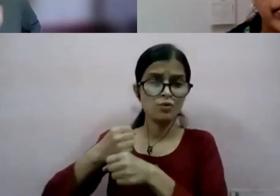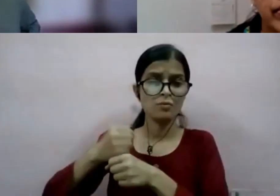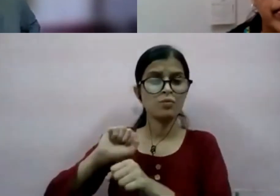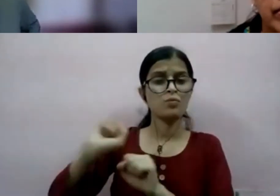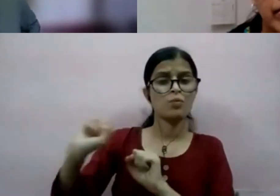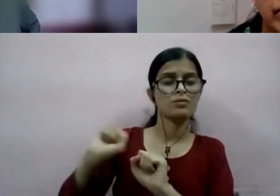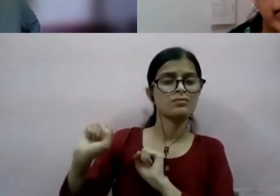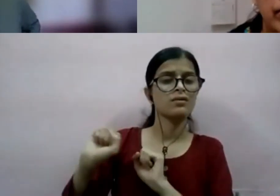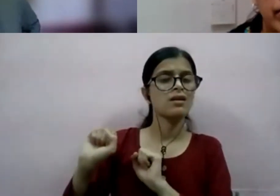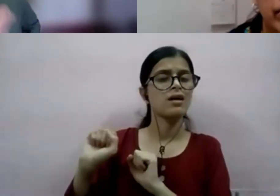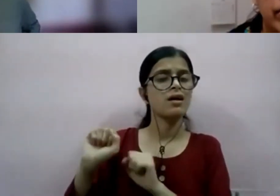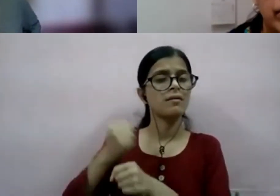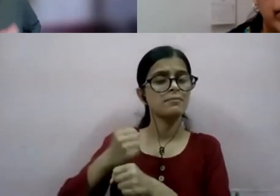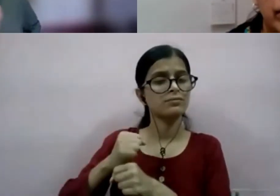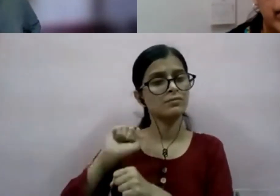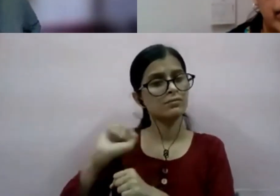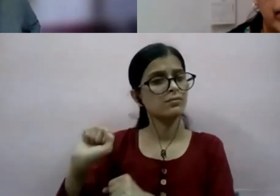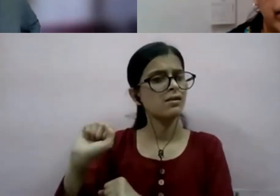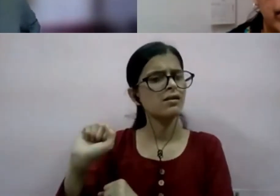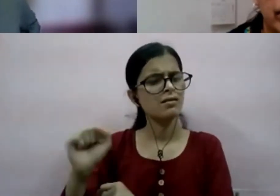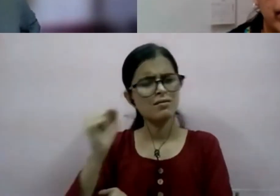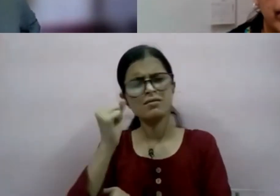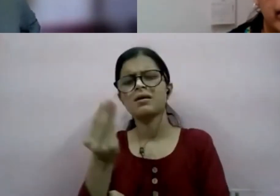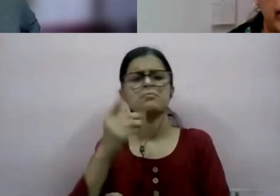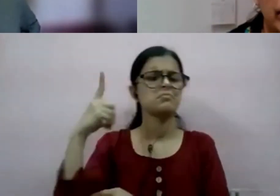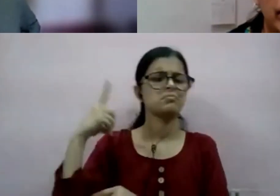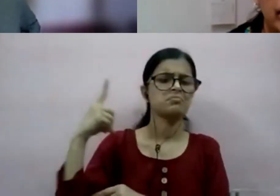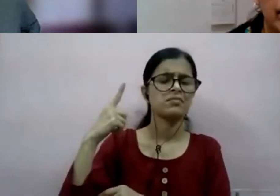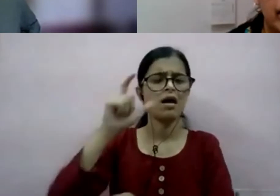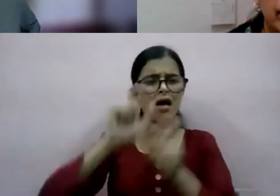with populist leaders who,